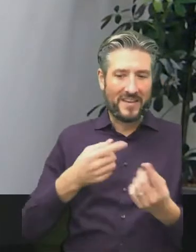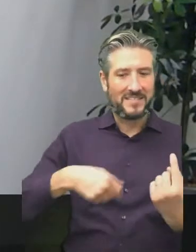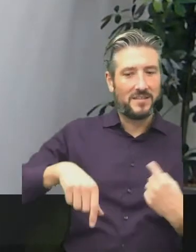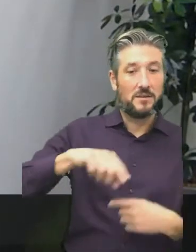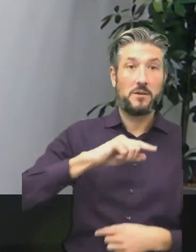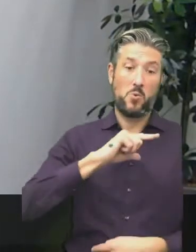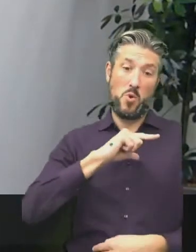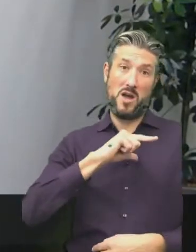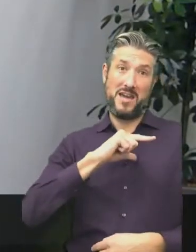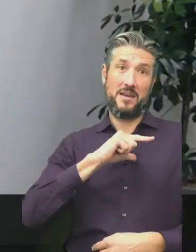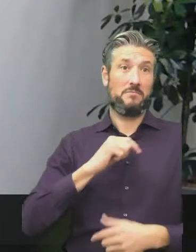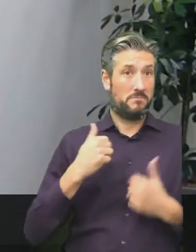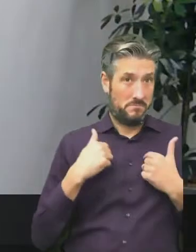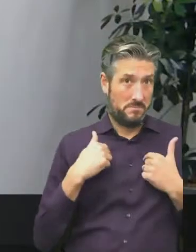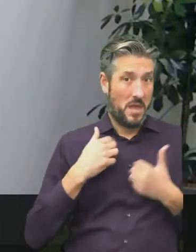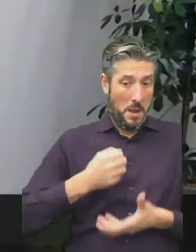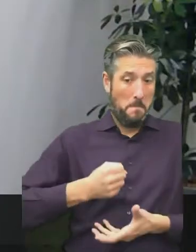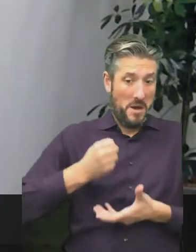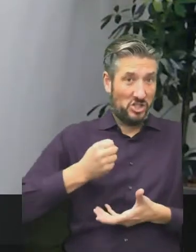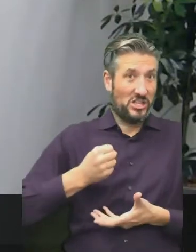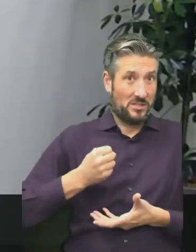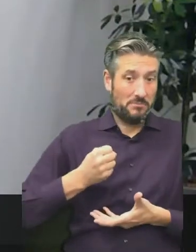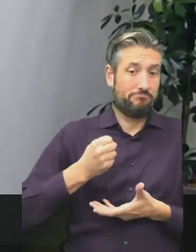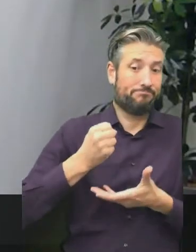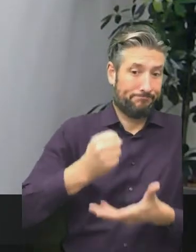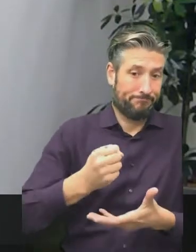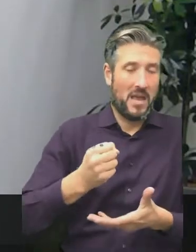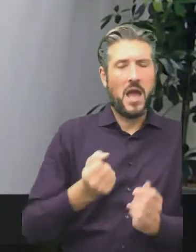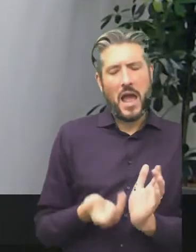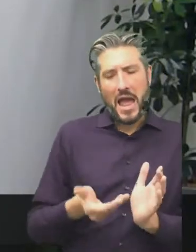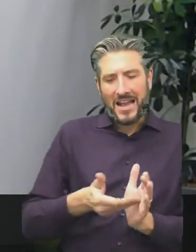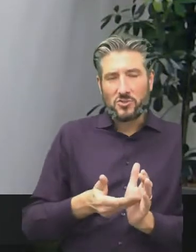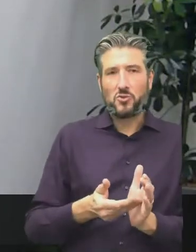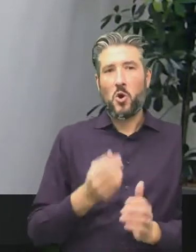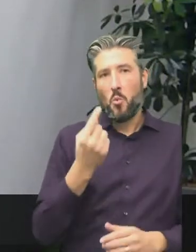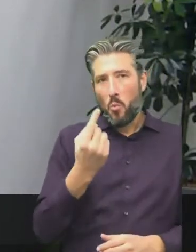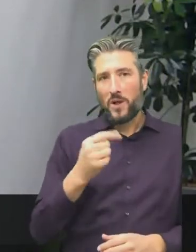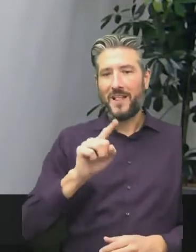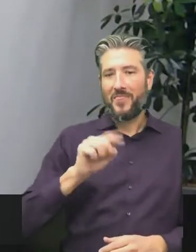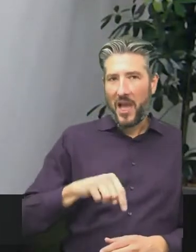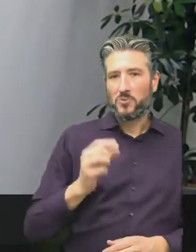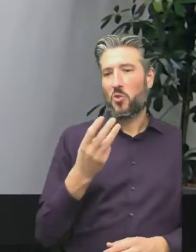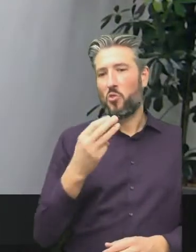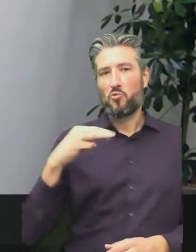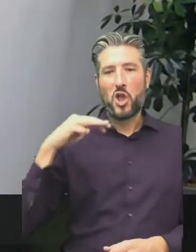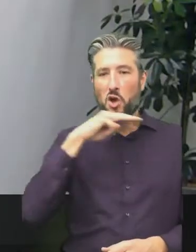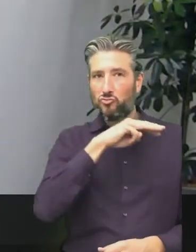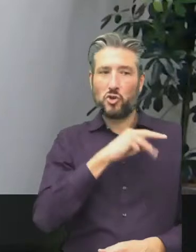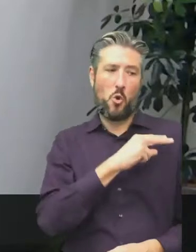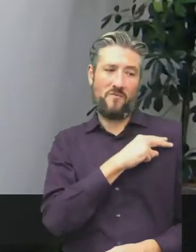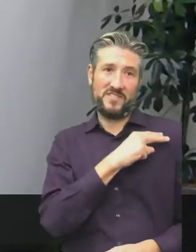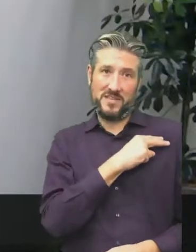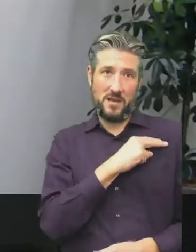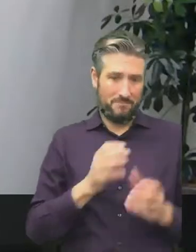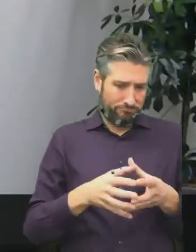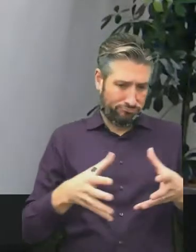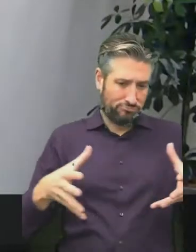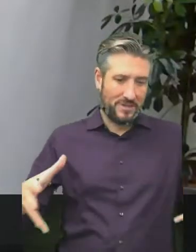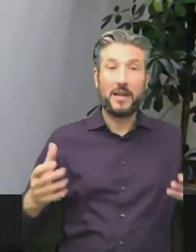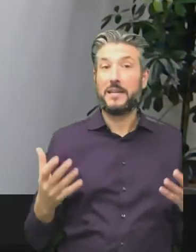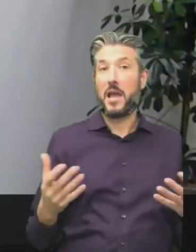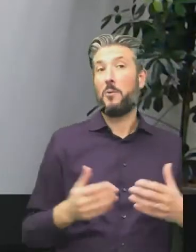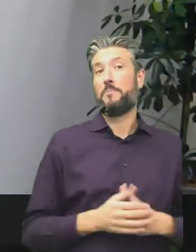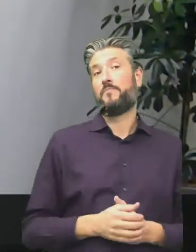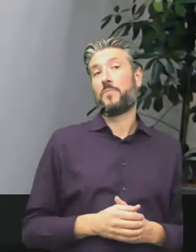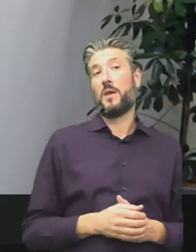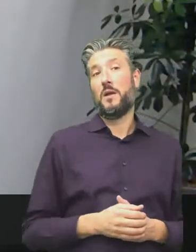City Hall, there'll be an additional 1,300 officers there wouldn't be before. But also we're trying to put back the hollowing out of